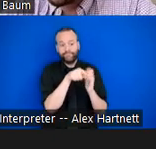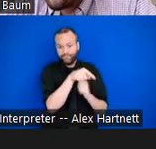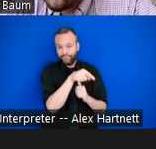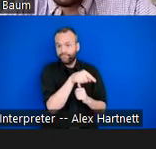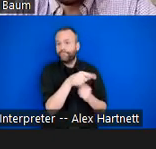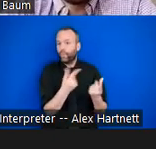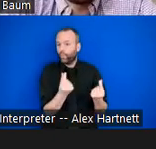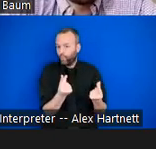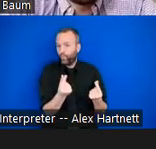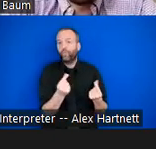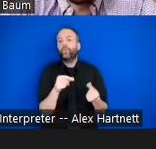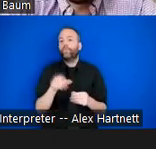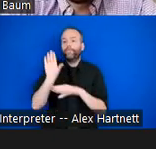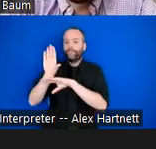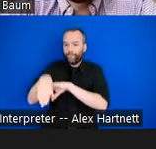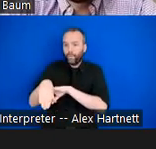student's permission.